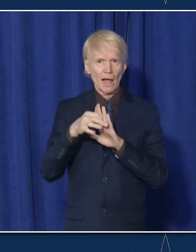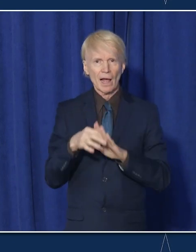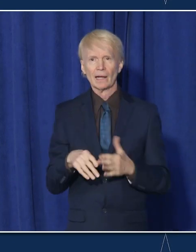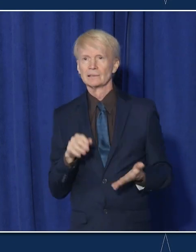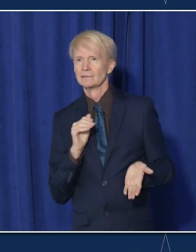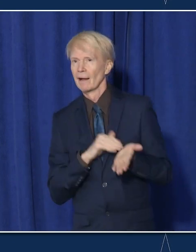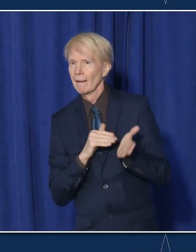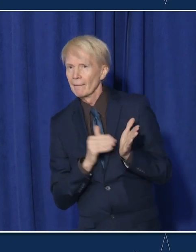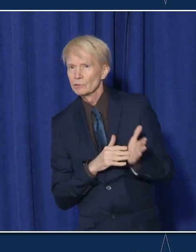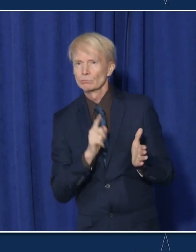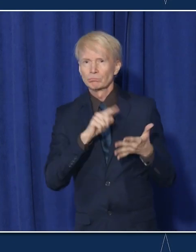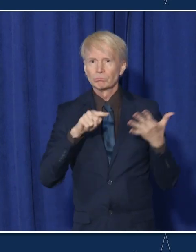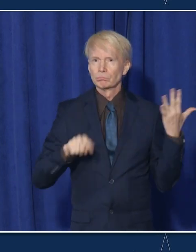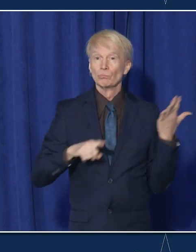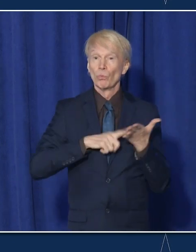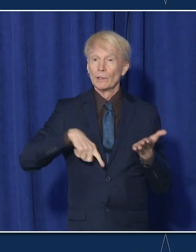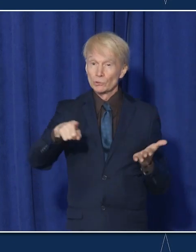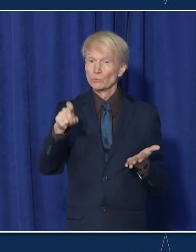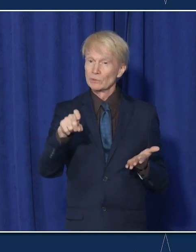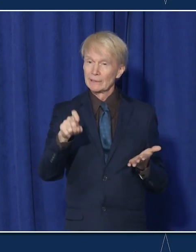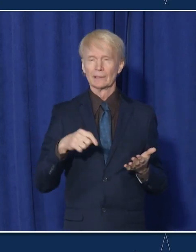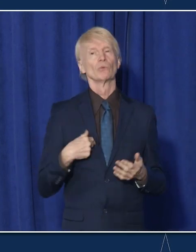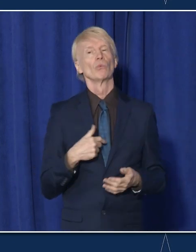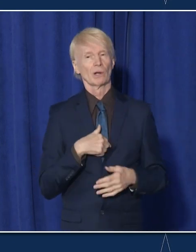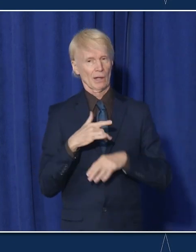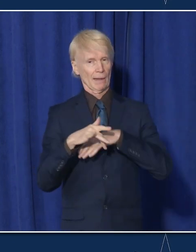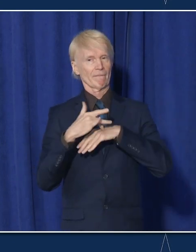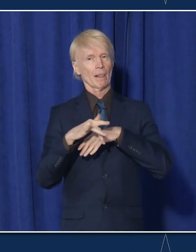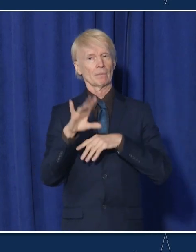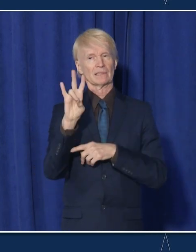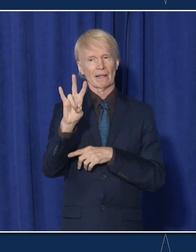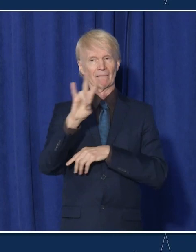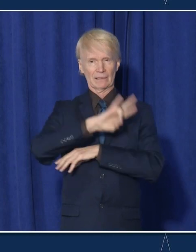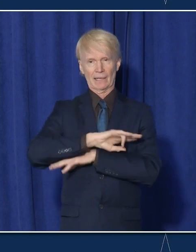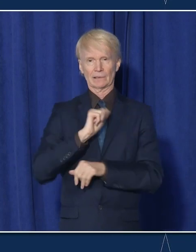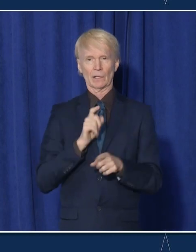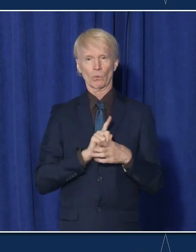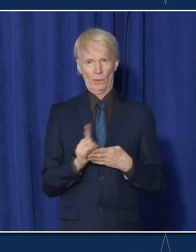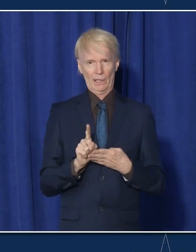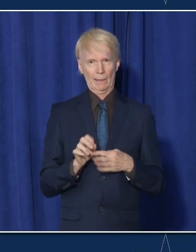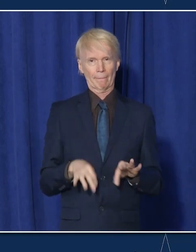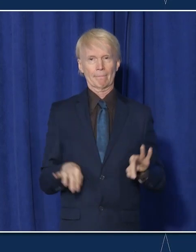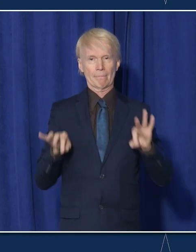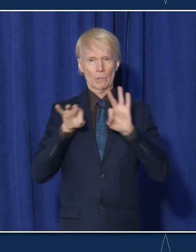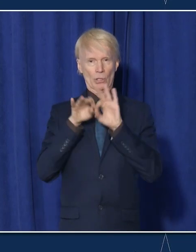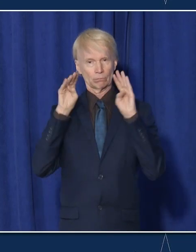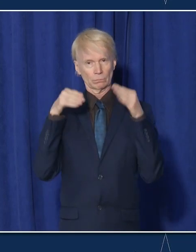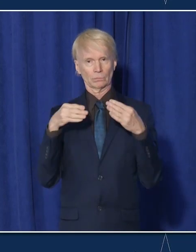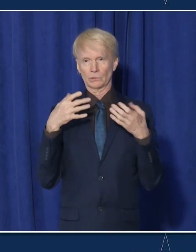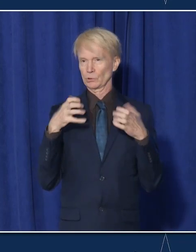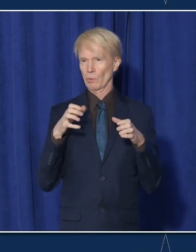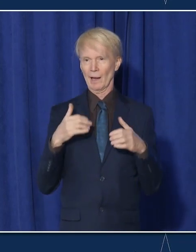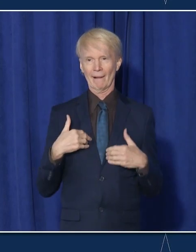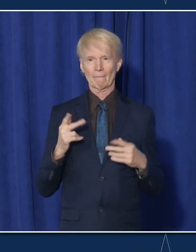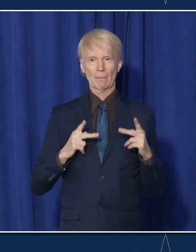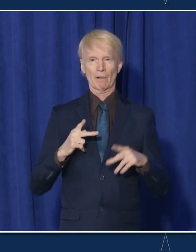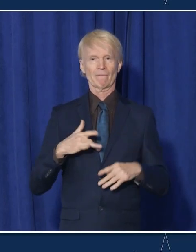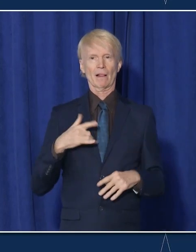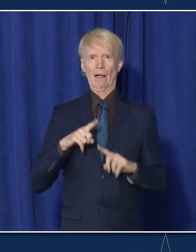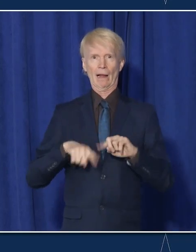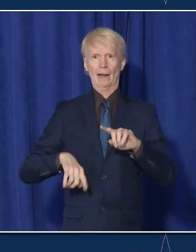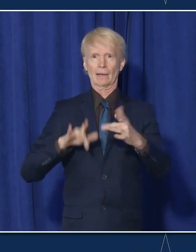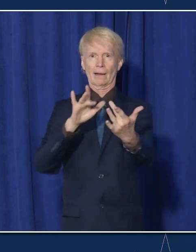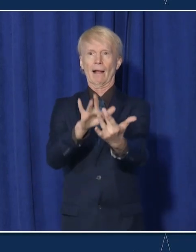you need. And we are keeping this open 7 days a week, remain very, very focused on making sure there are not barriers to people,